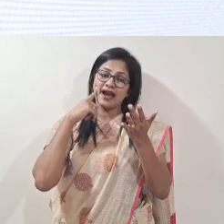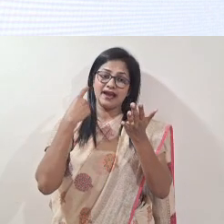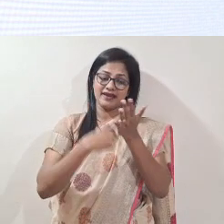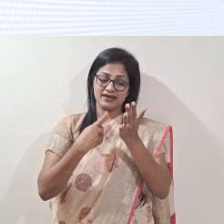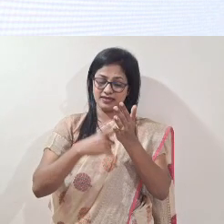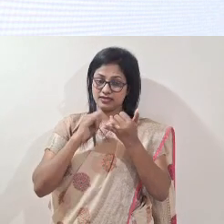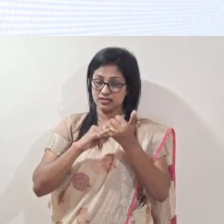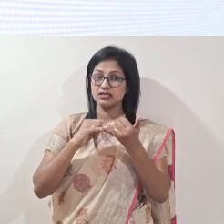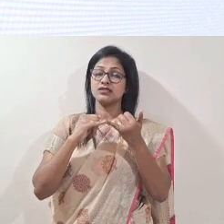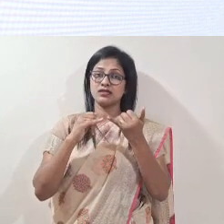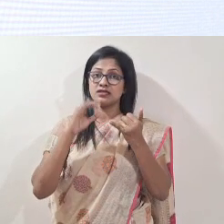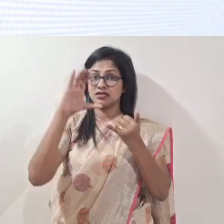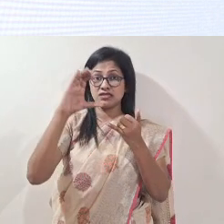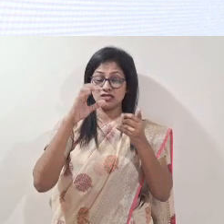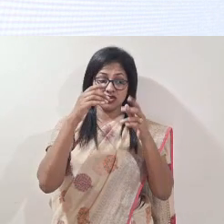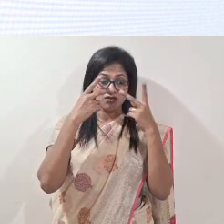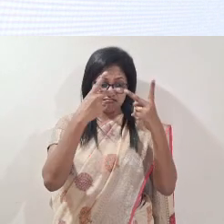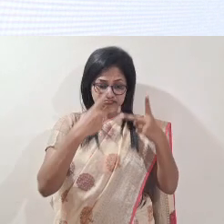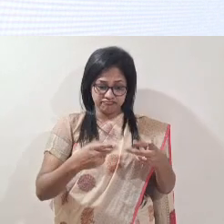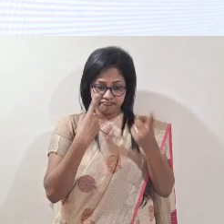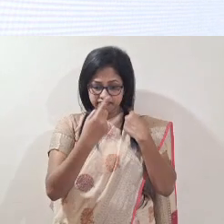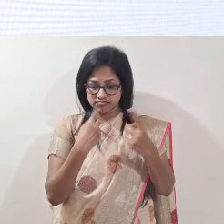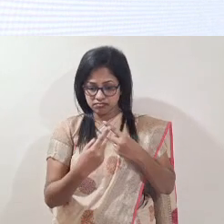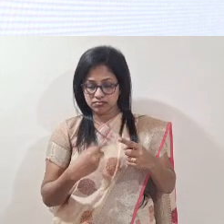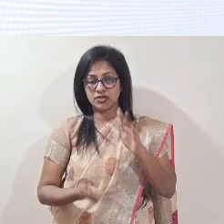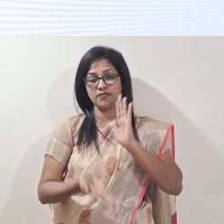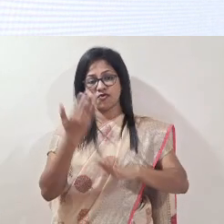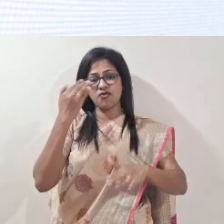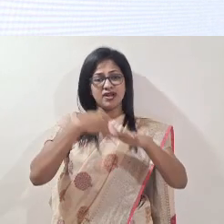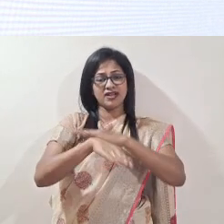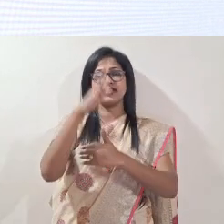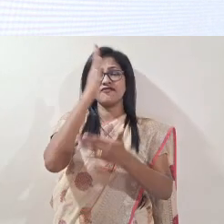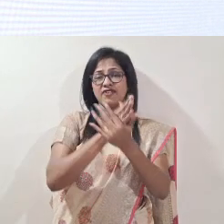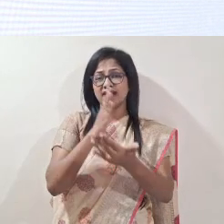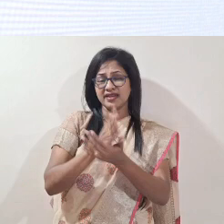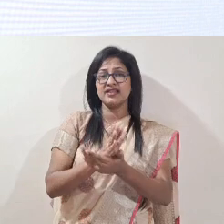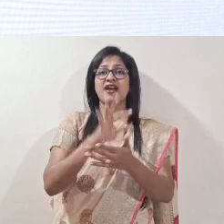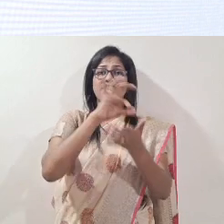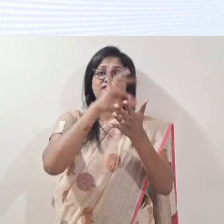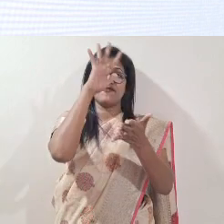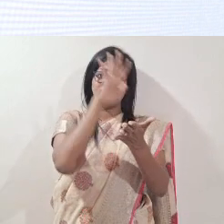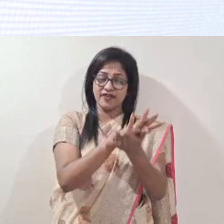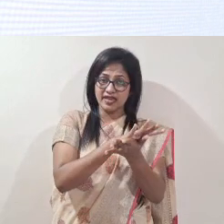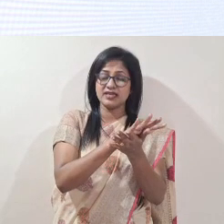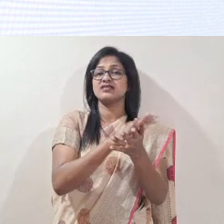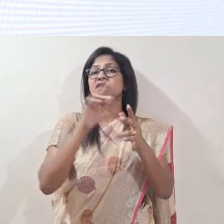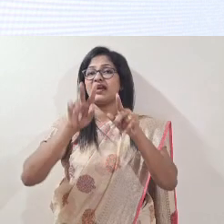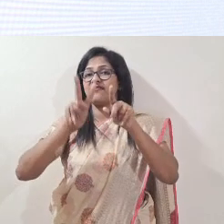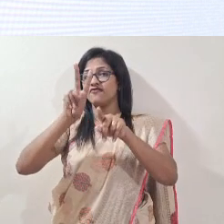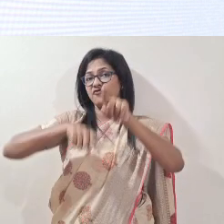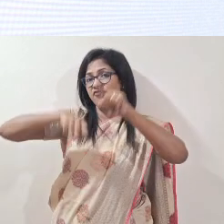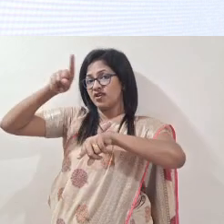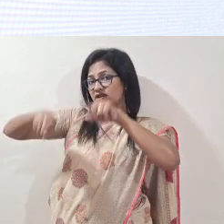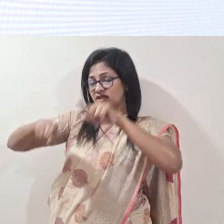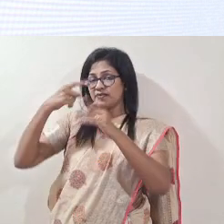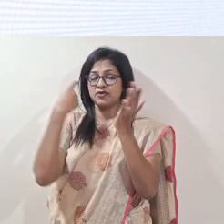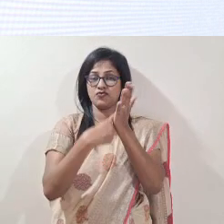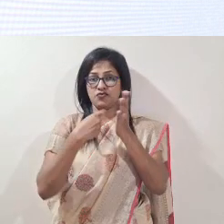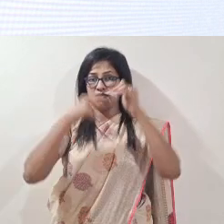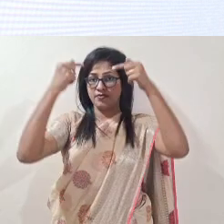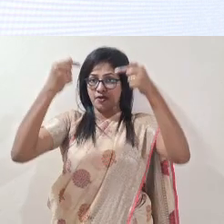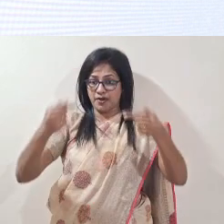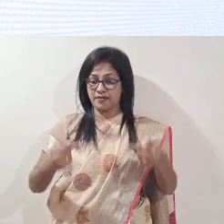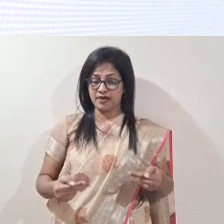in detail and came up with two different types of parameters. First were the fixed parameters and the other were the variable parameters. So the